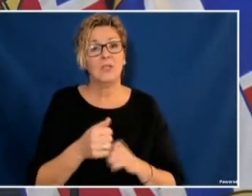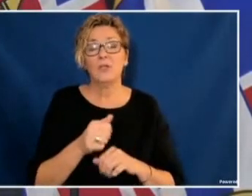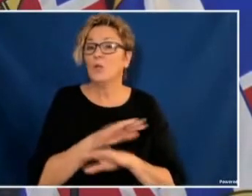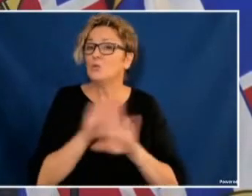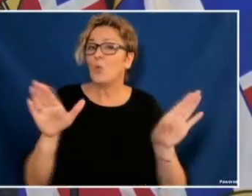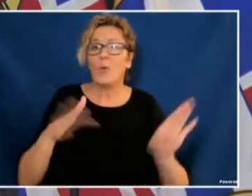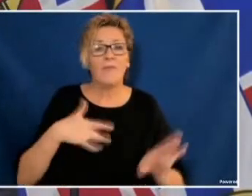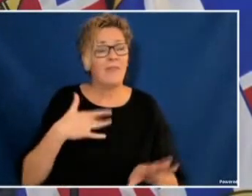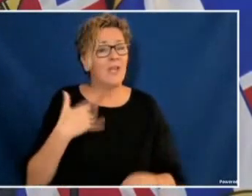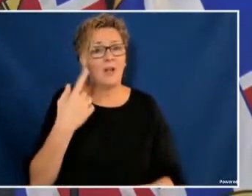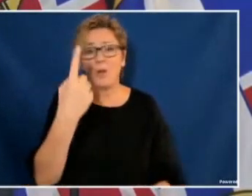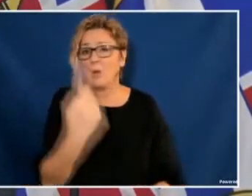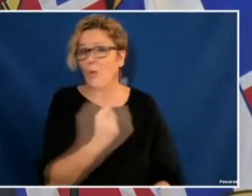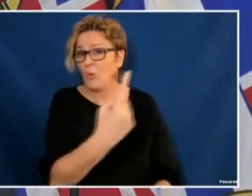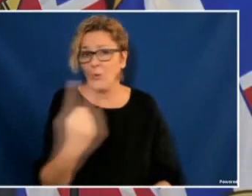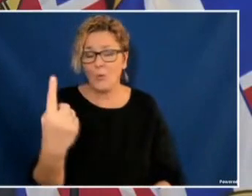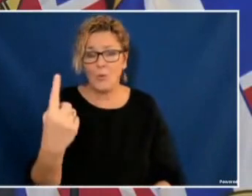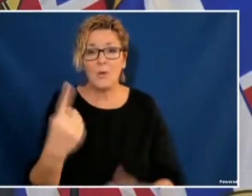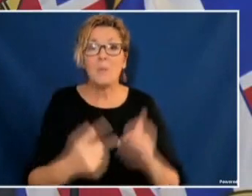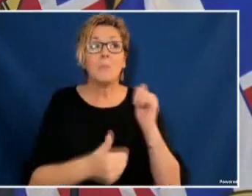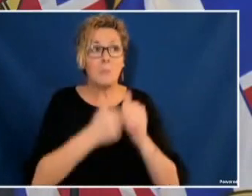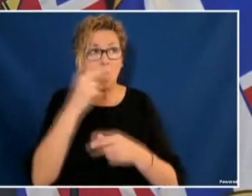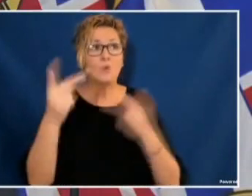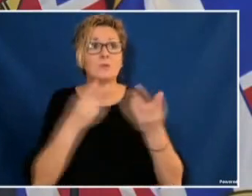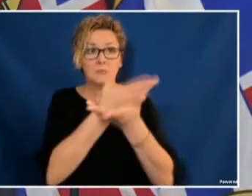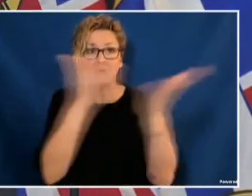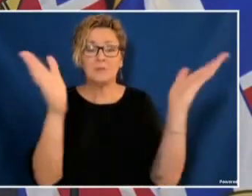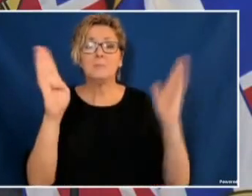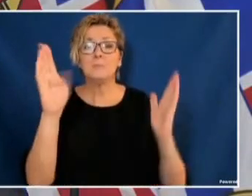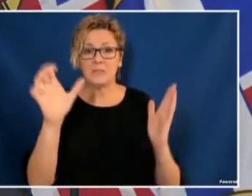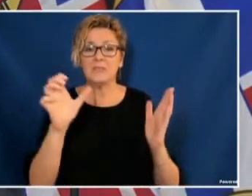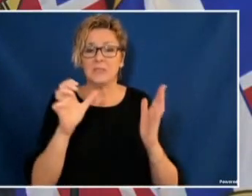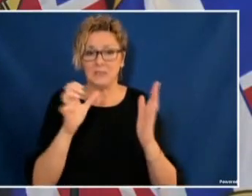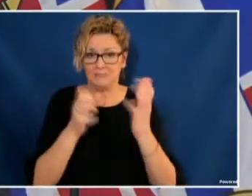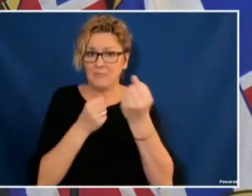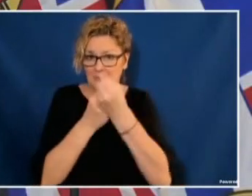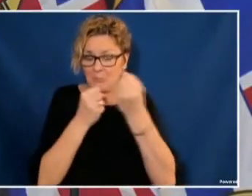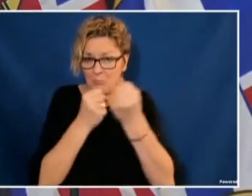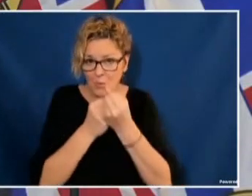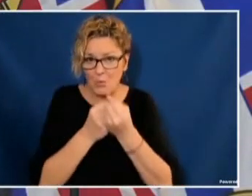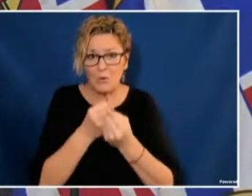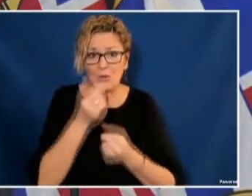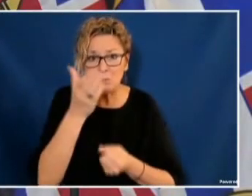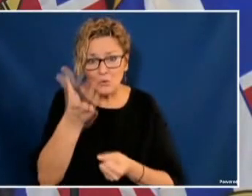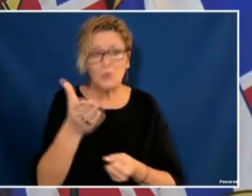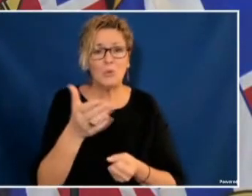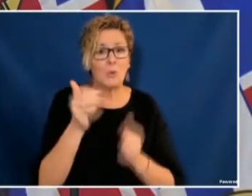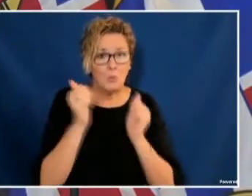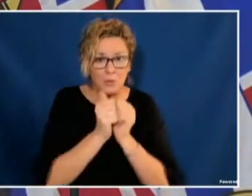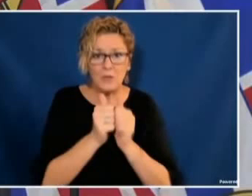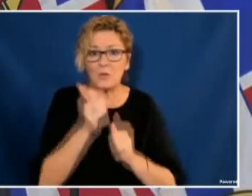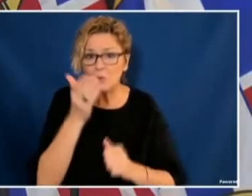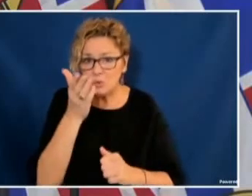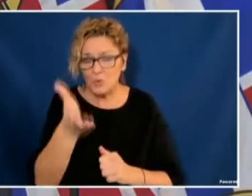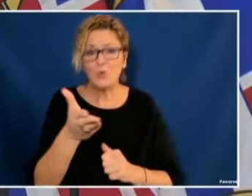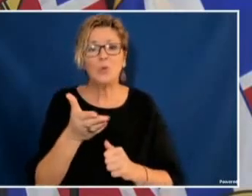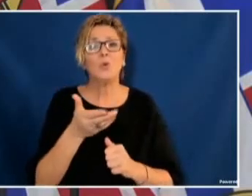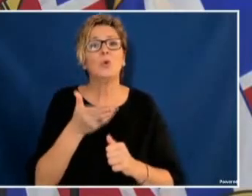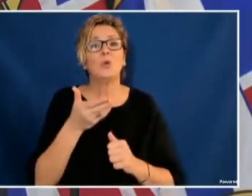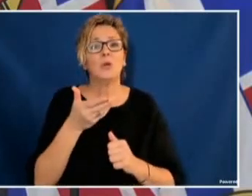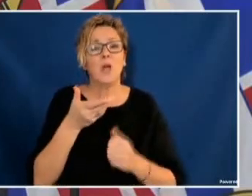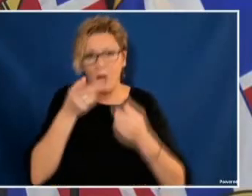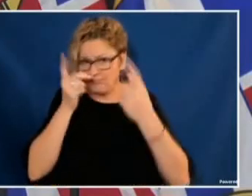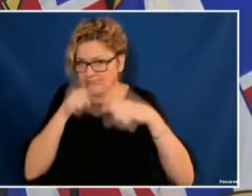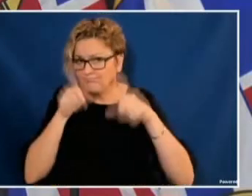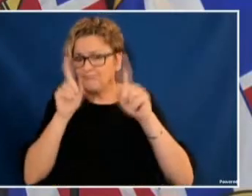my condolences to the families, the friends, the caregivers of the 46 people who passed away over 3 days, the last 3 days in British